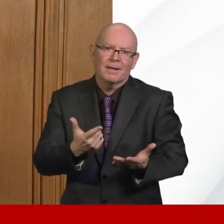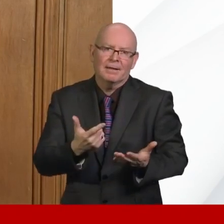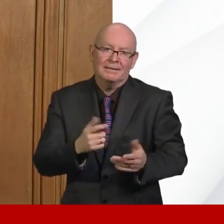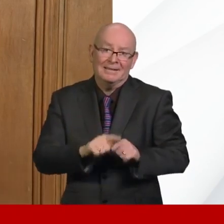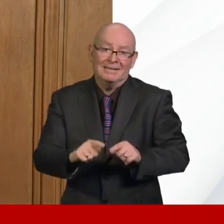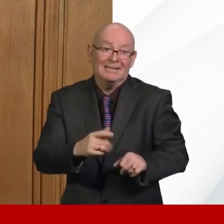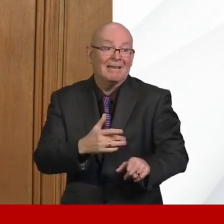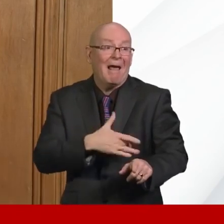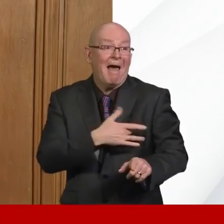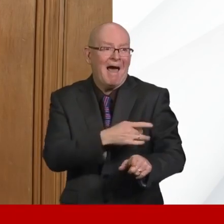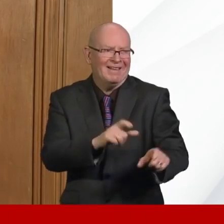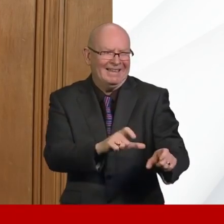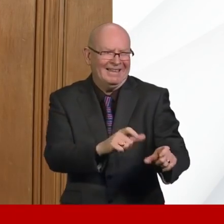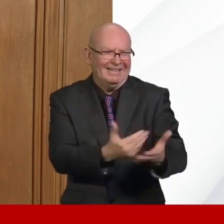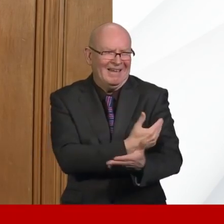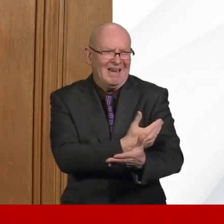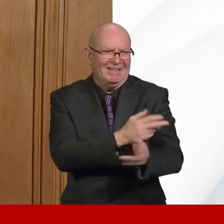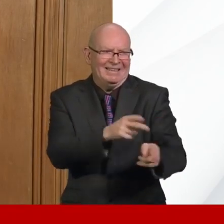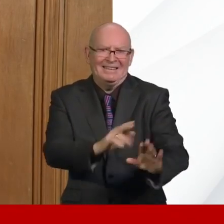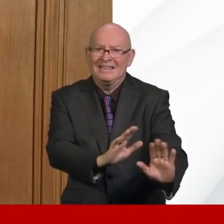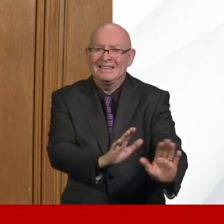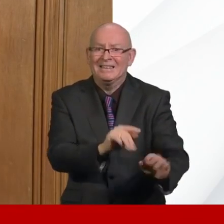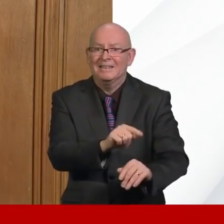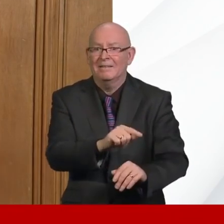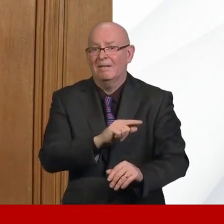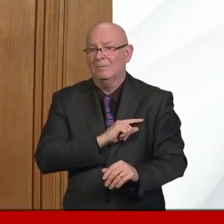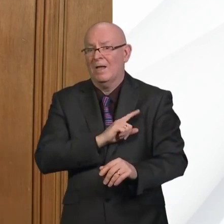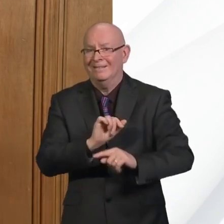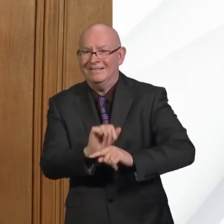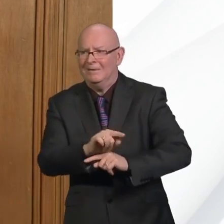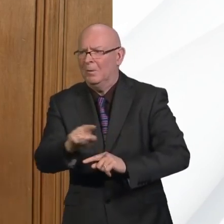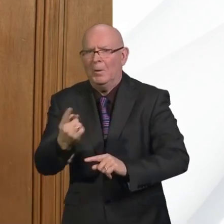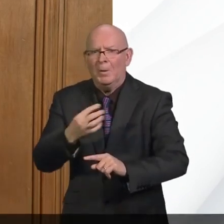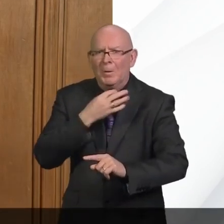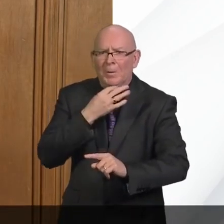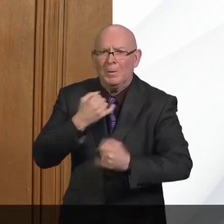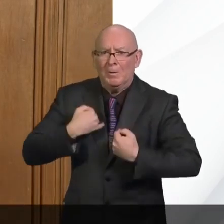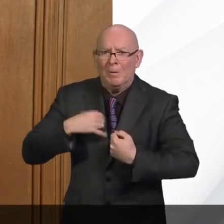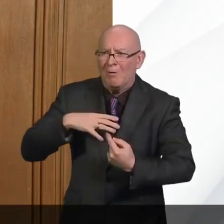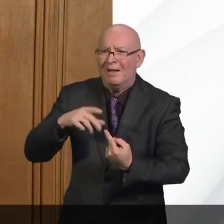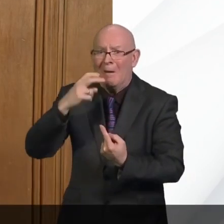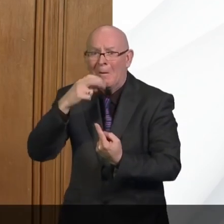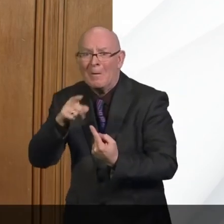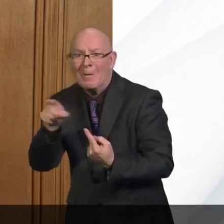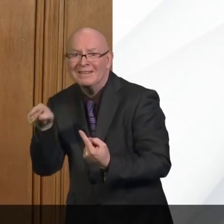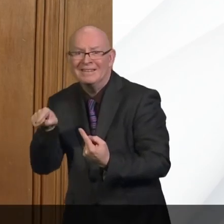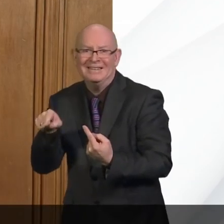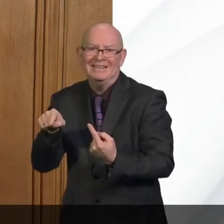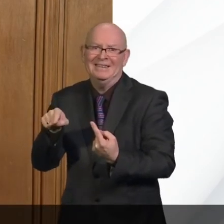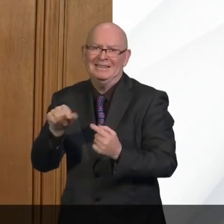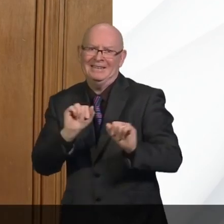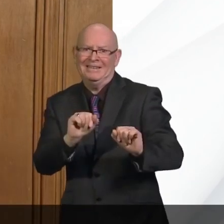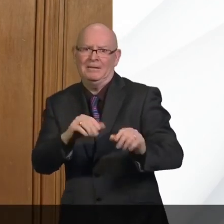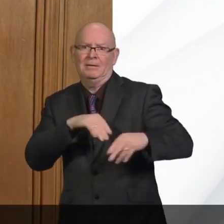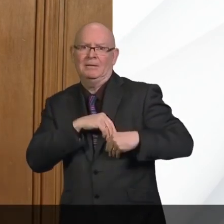ago, we already know are taking effect in terms of behaviour, so we can see that already, that people have actually taken that very seriously and have made a difference, and that's